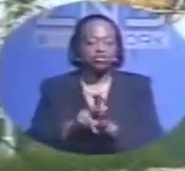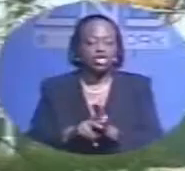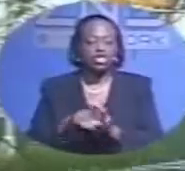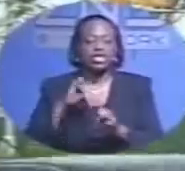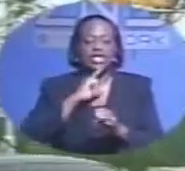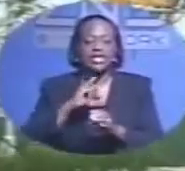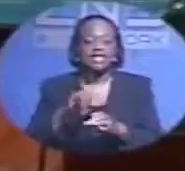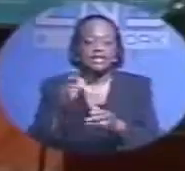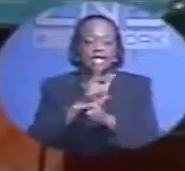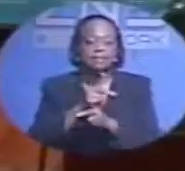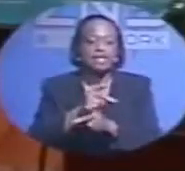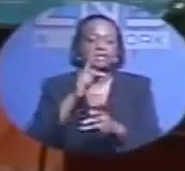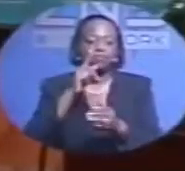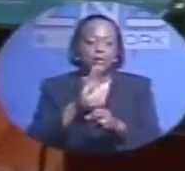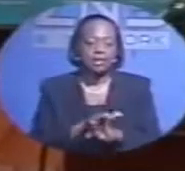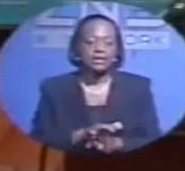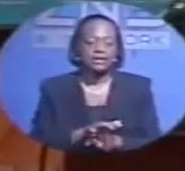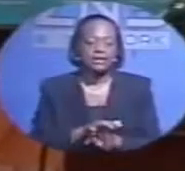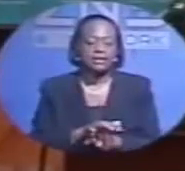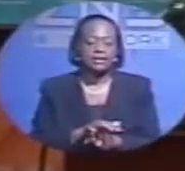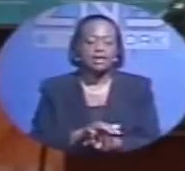in the Bahamas. I am confident